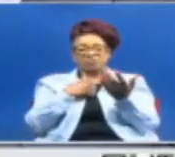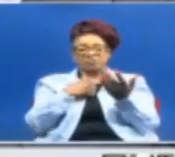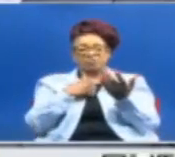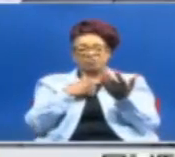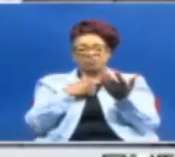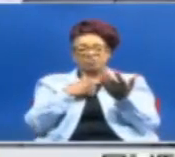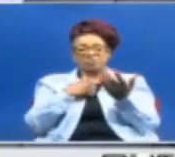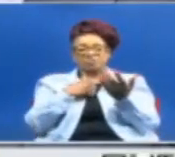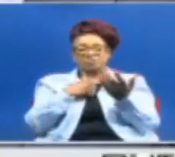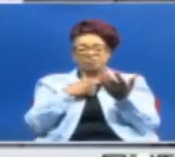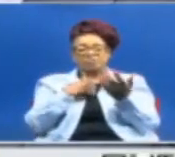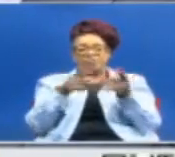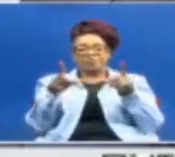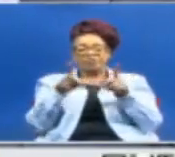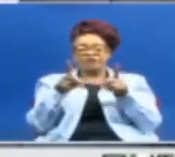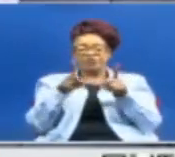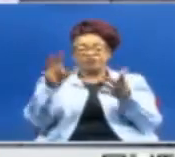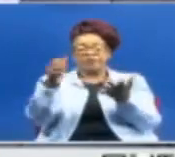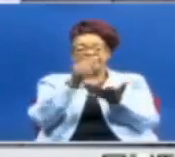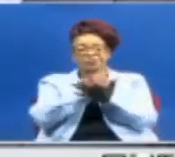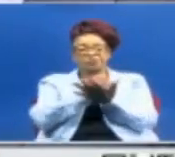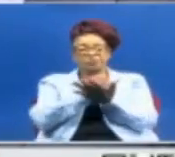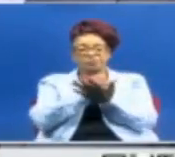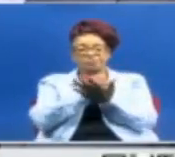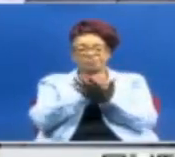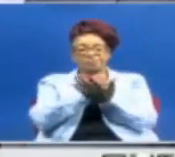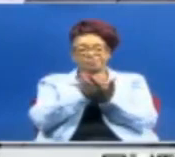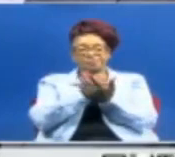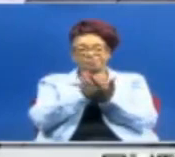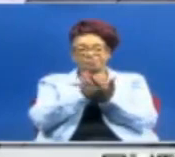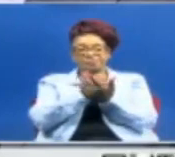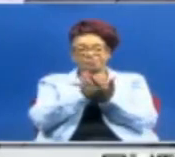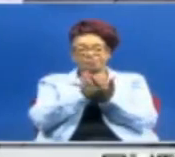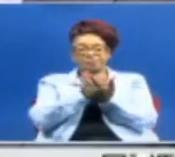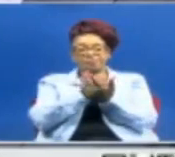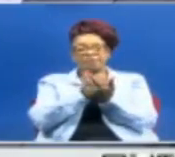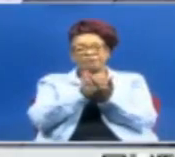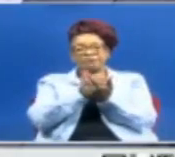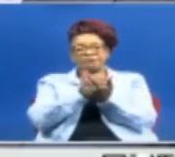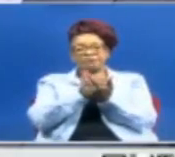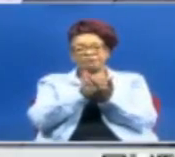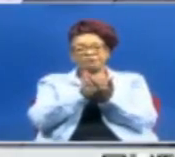a certificate of admission that the